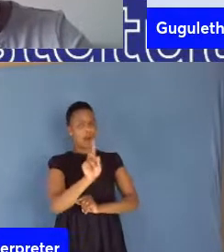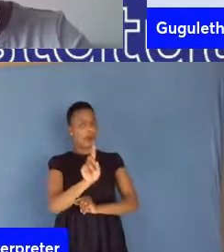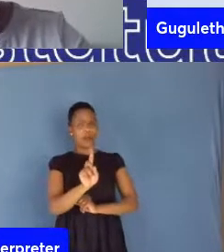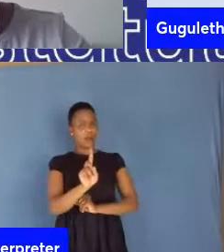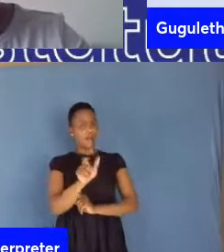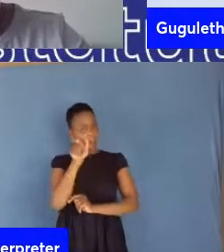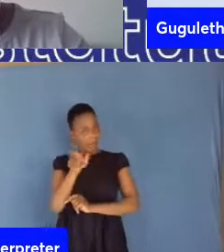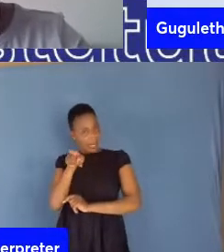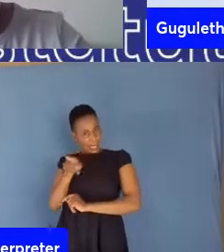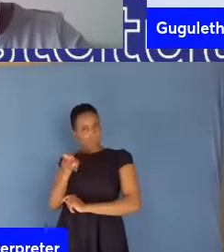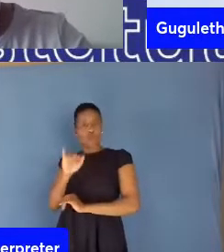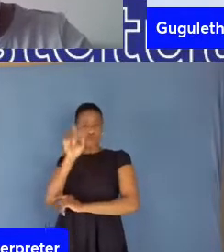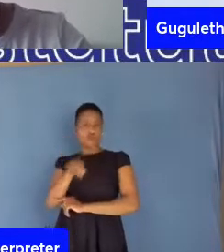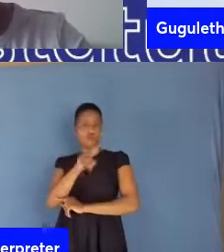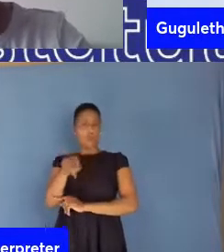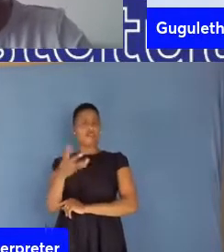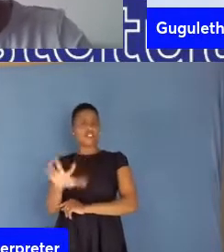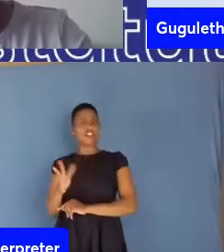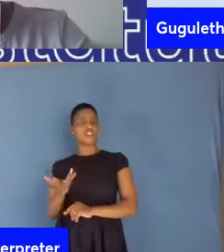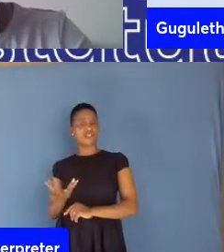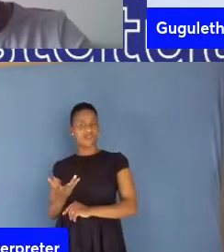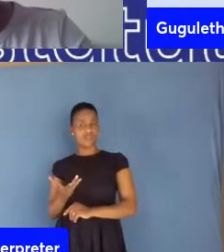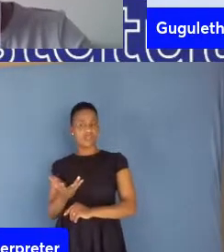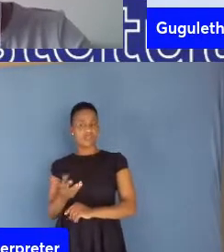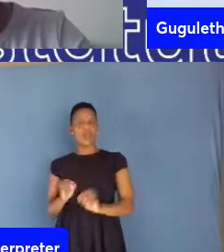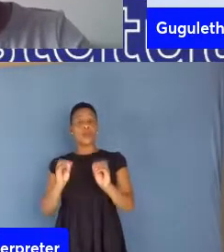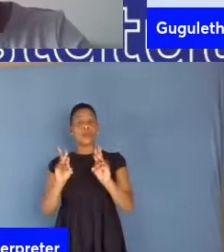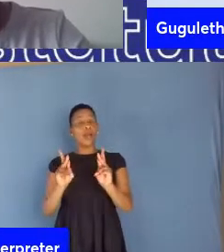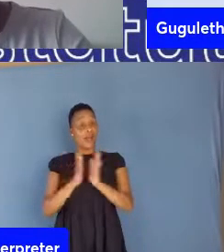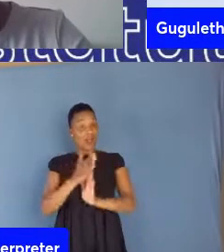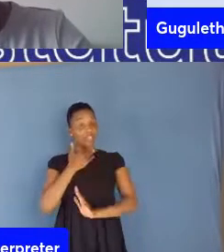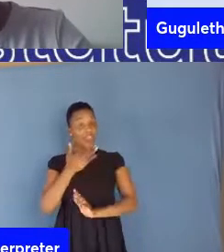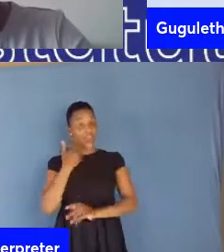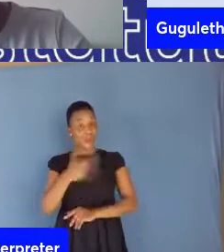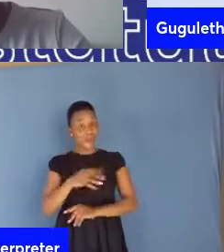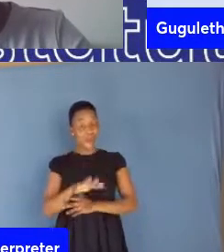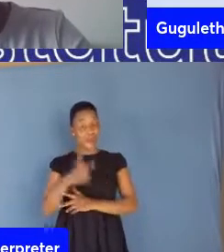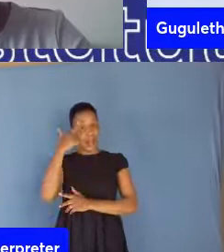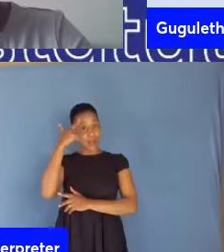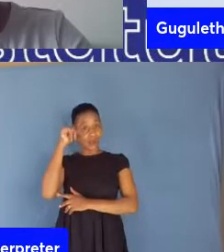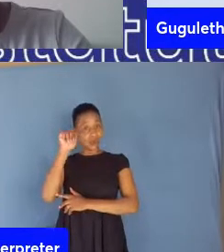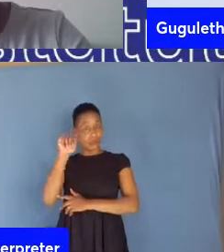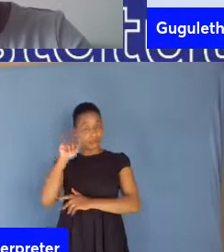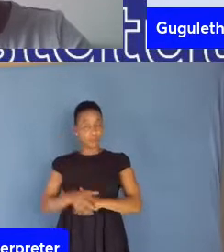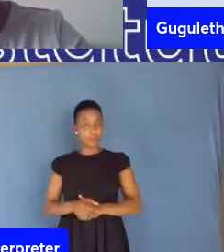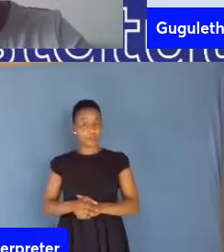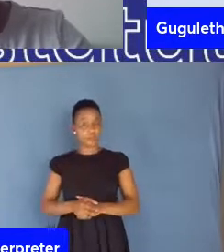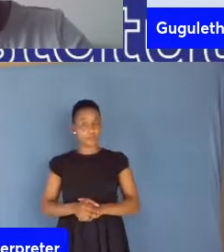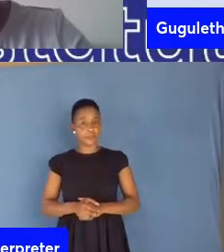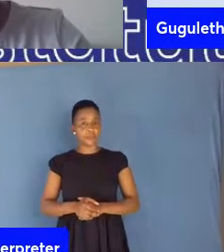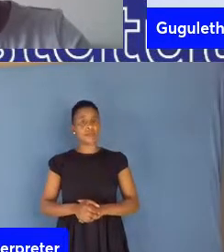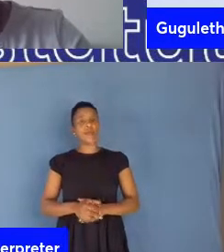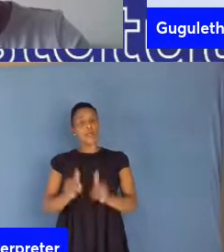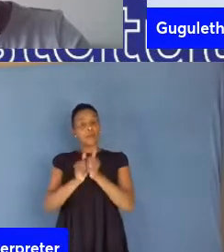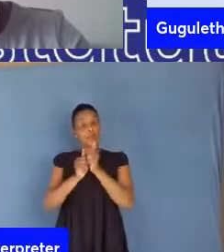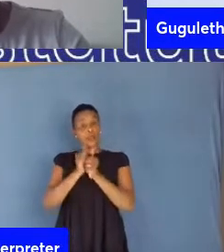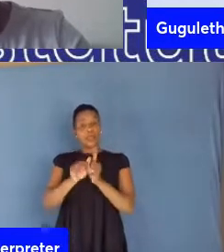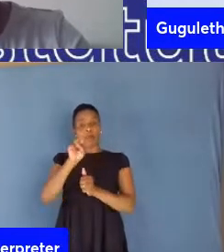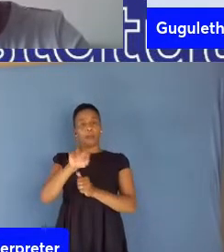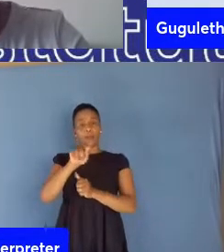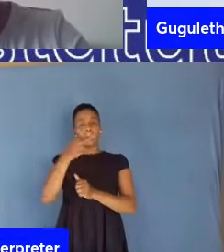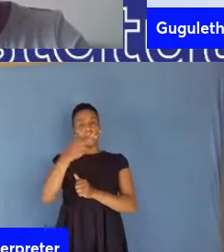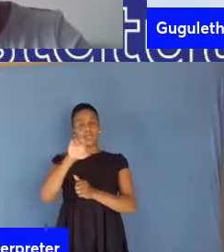Yeah, sure. Thank you, Andiswa. And Mthetho, do you